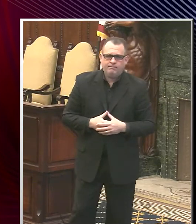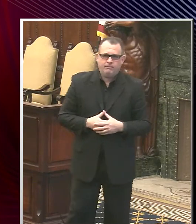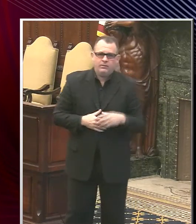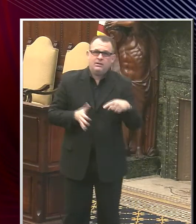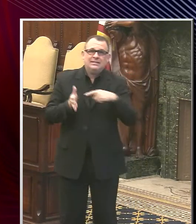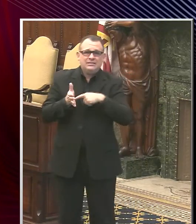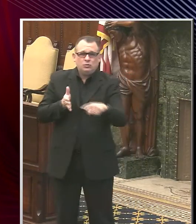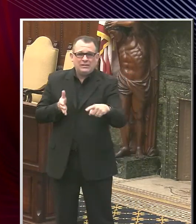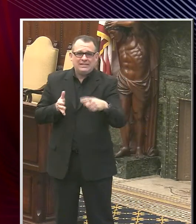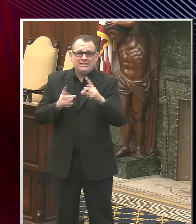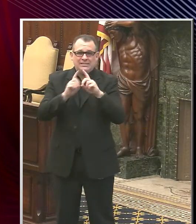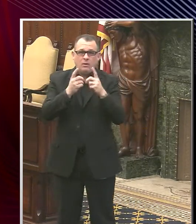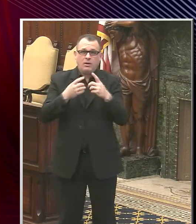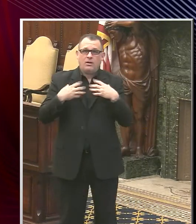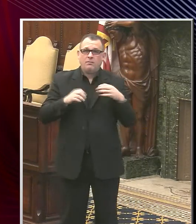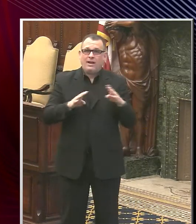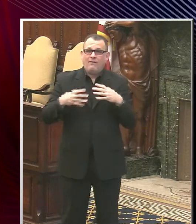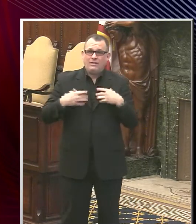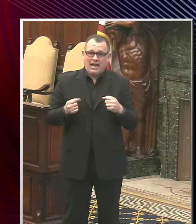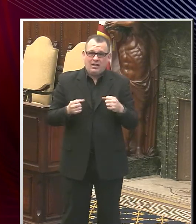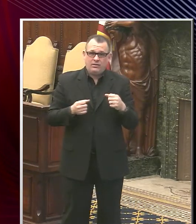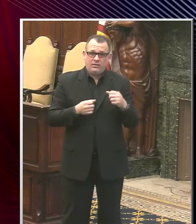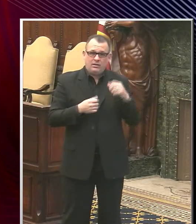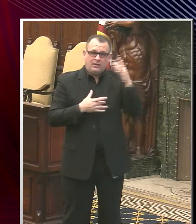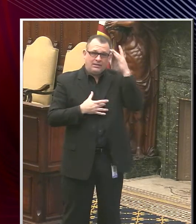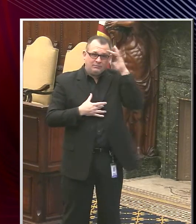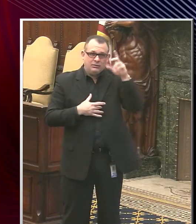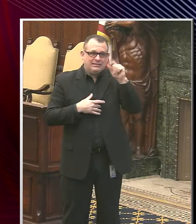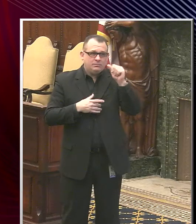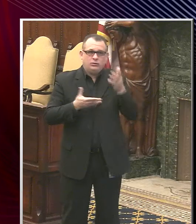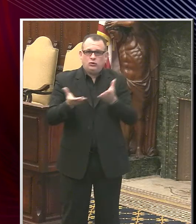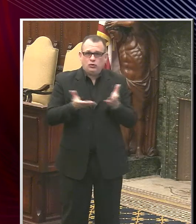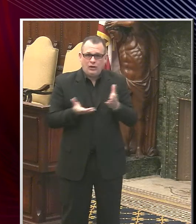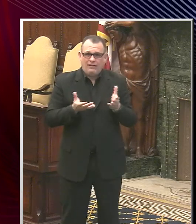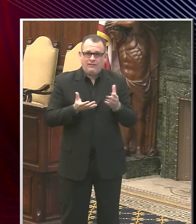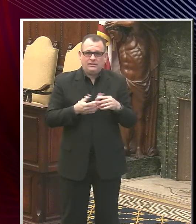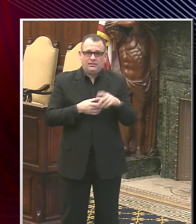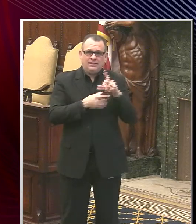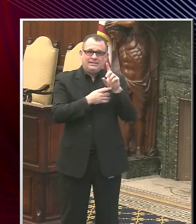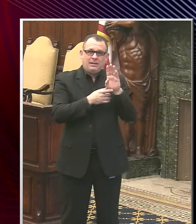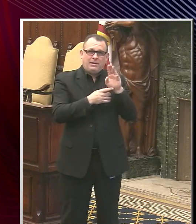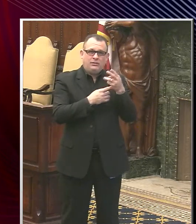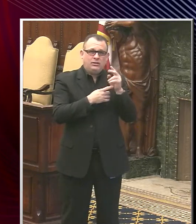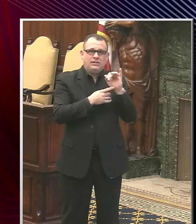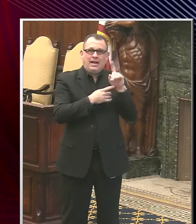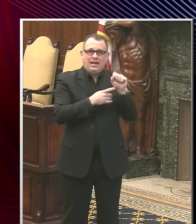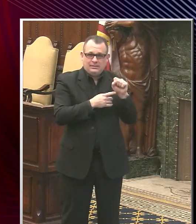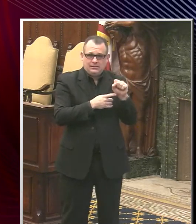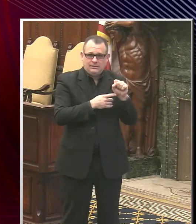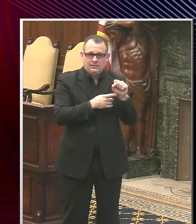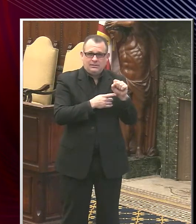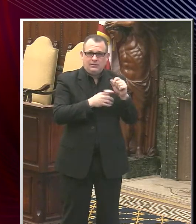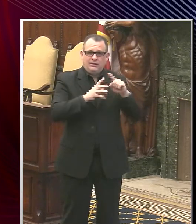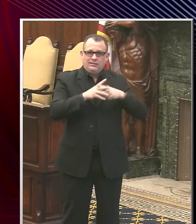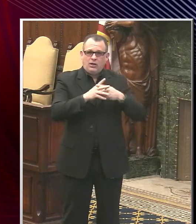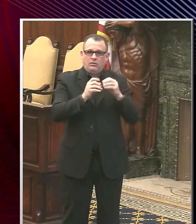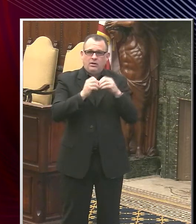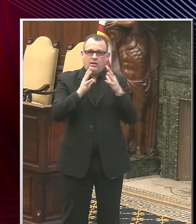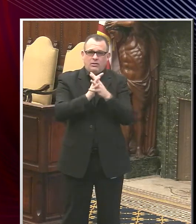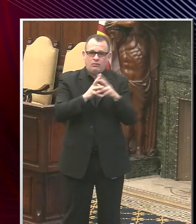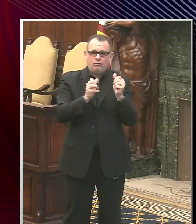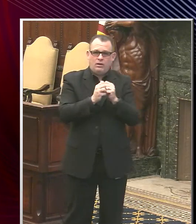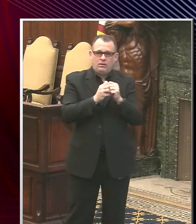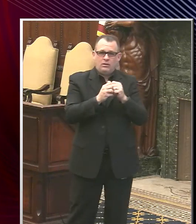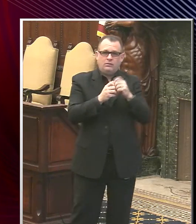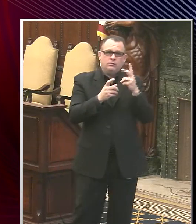the Department of Behavioral Health and Intellectual Disability Services, DBH IDS, is launching Boost Your Mood,